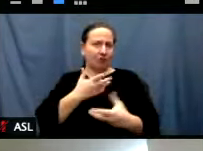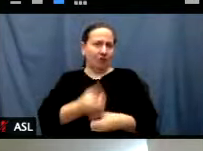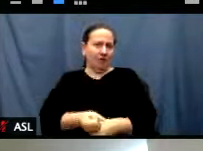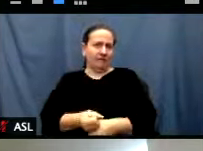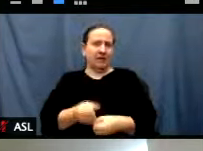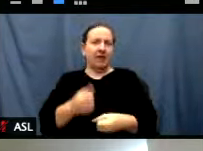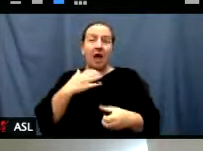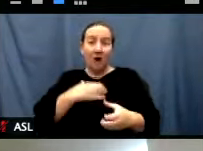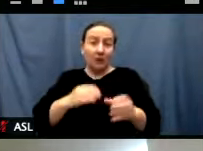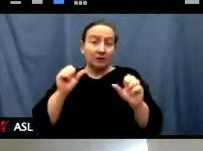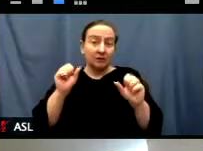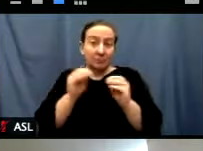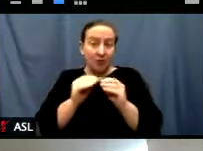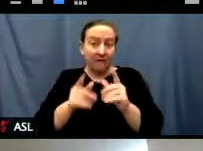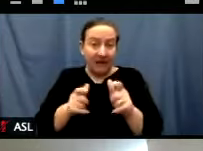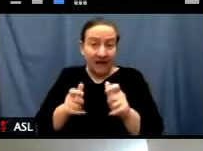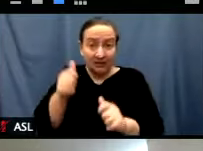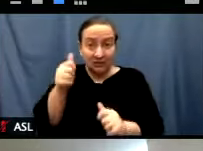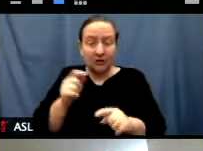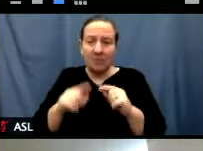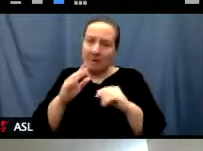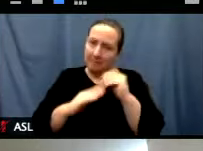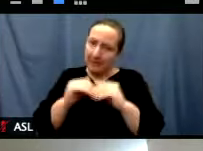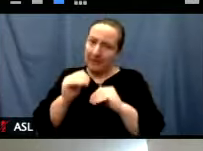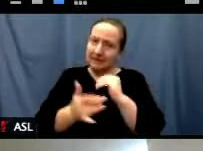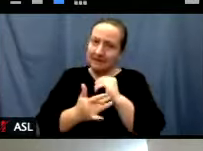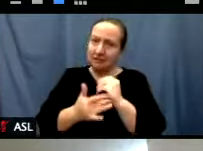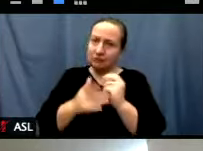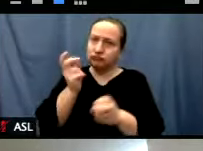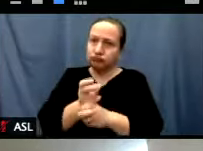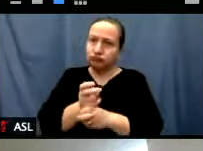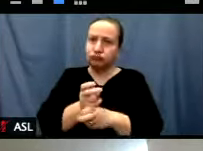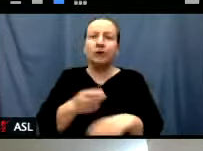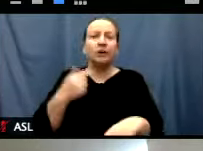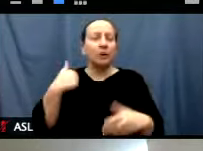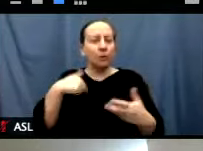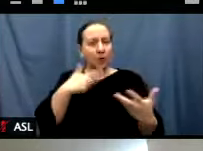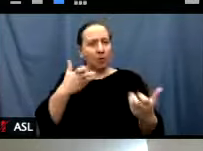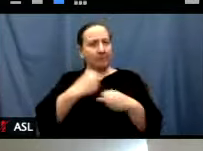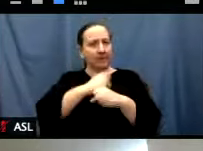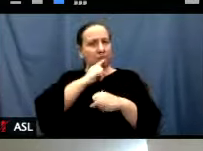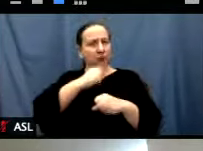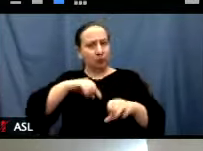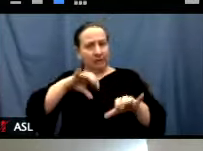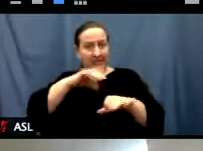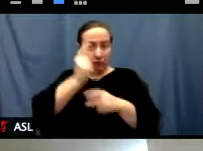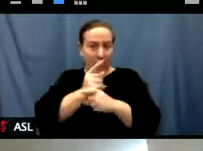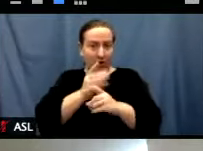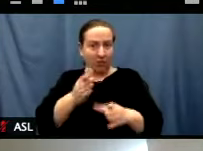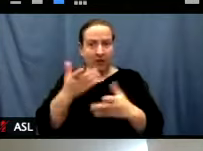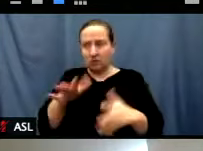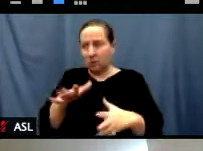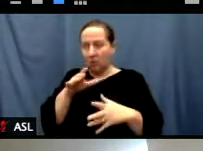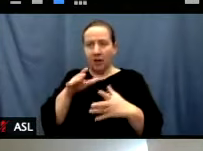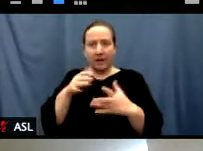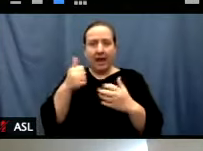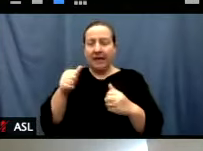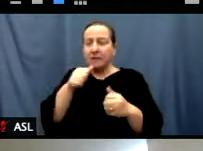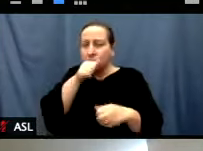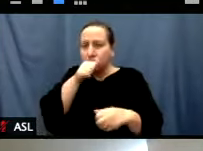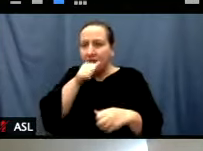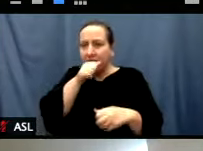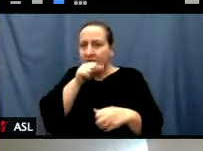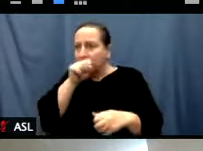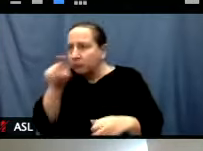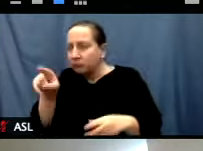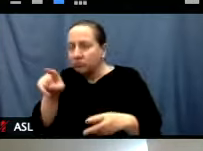could go faster, but building new technology is hard. And we also wanted to make sure we got it right. We didn't compromise any privacy. We didn't compromise any